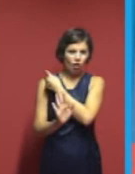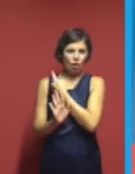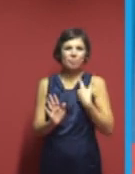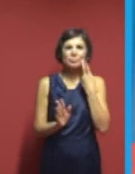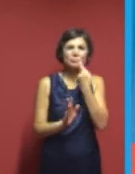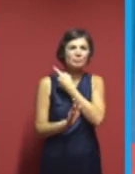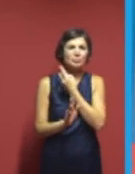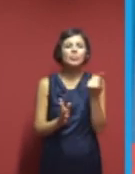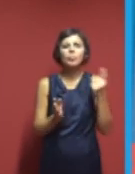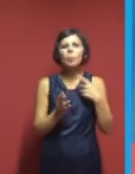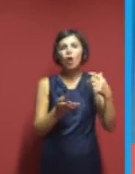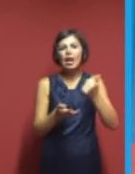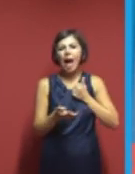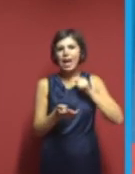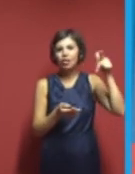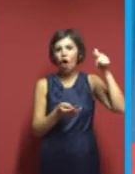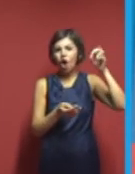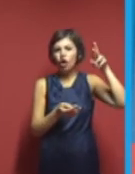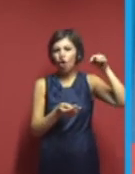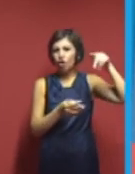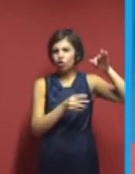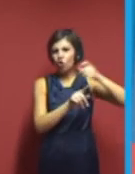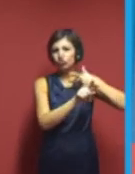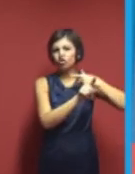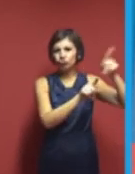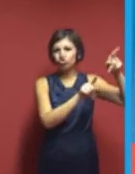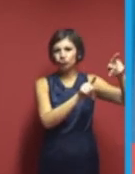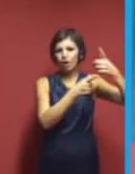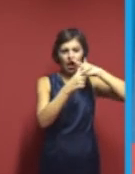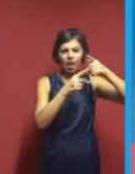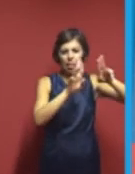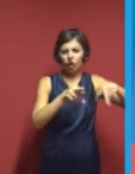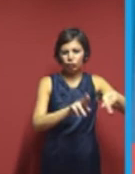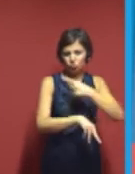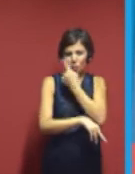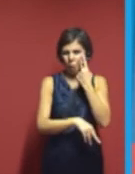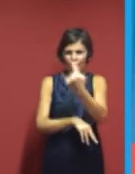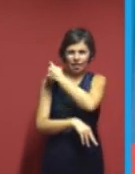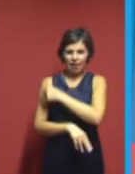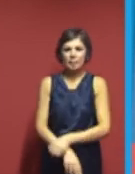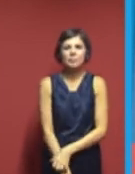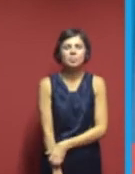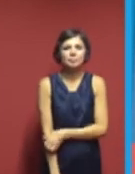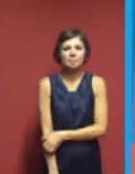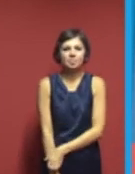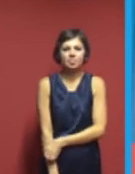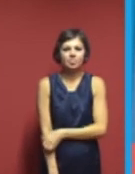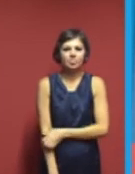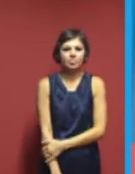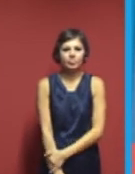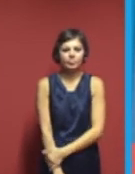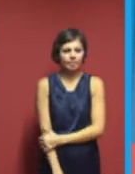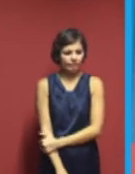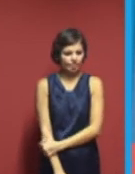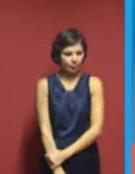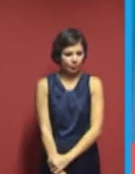About a year and a half ago, we got this permanent location and we renovated a studio workshop space to teach all these skills to kids so they